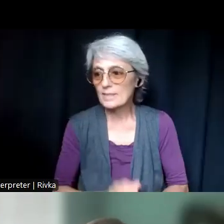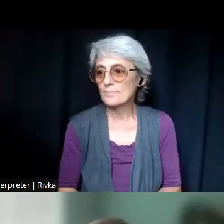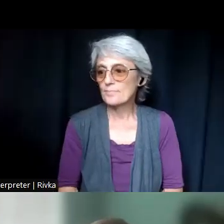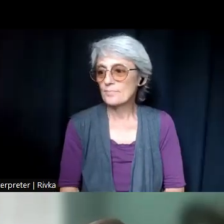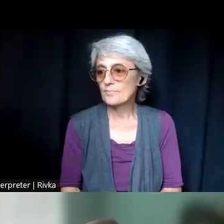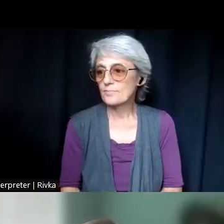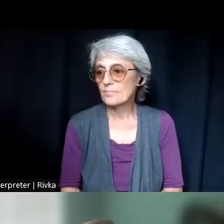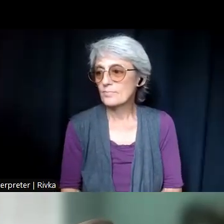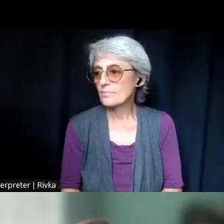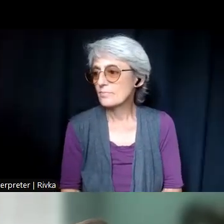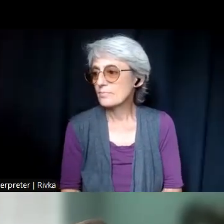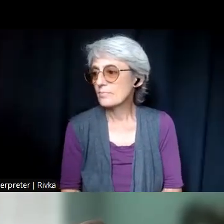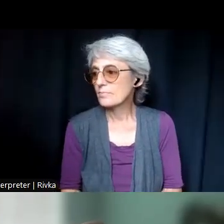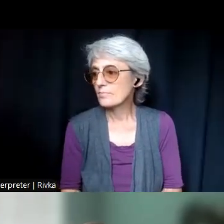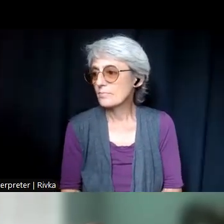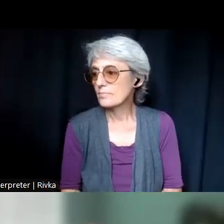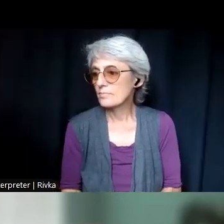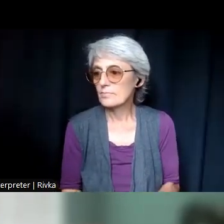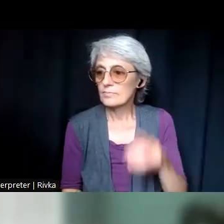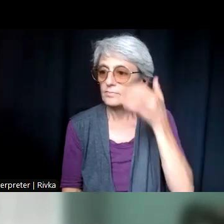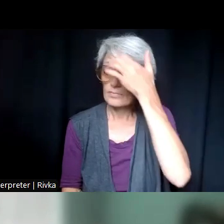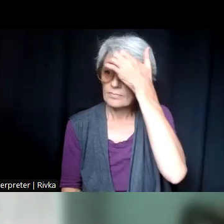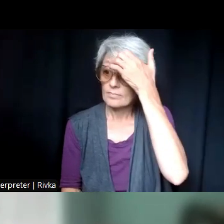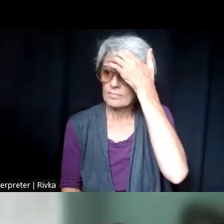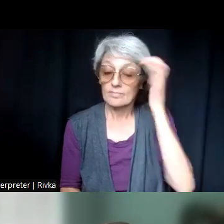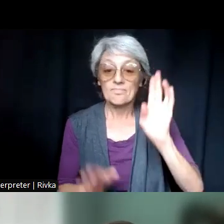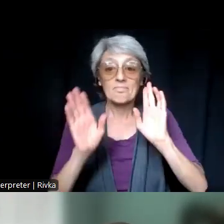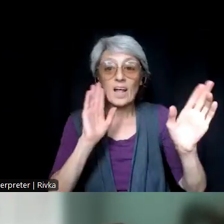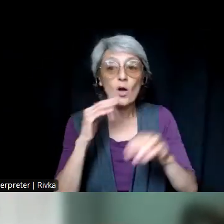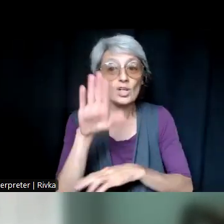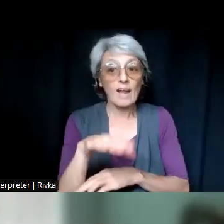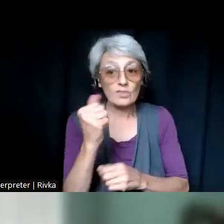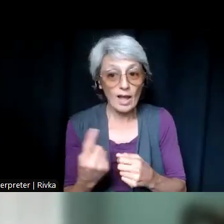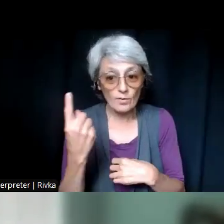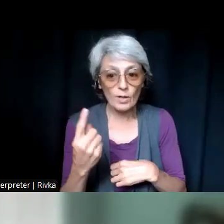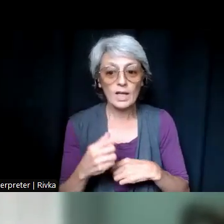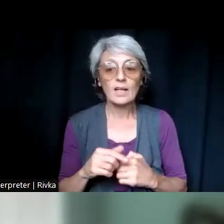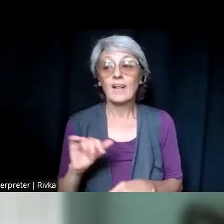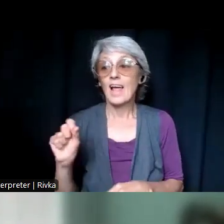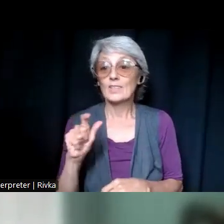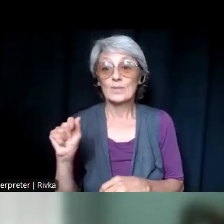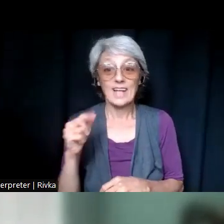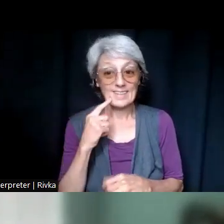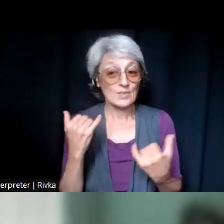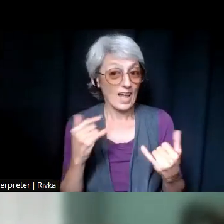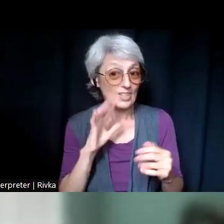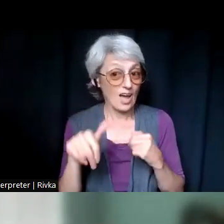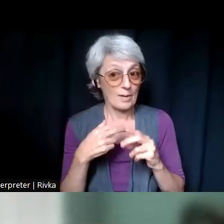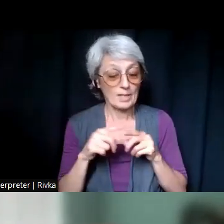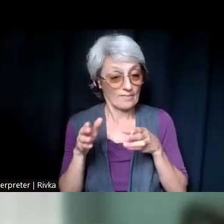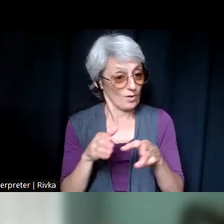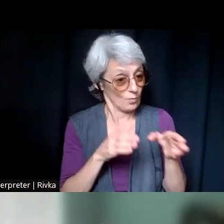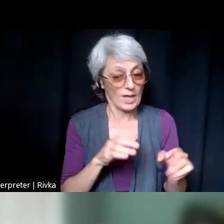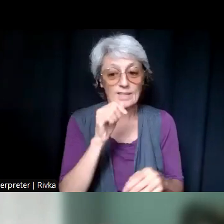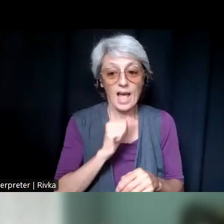Hi, hello, good afternoon, everybody. So as Suzanne said, today I'm going to talk about some of the ways that Arizona